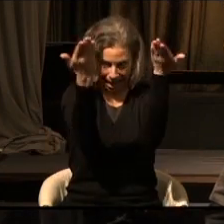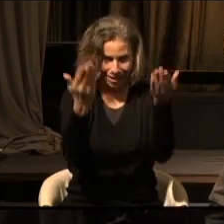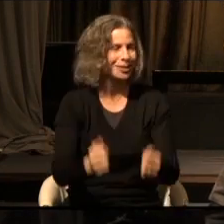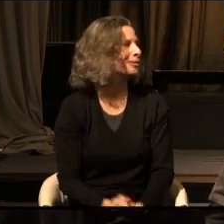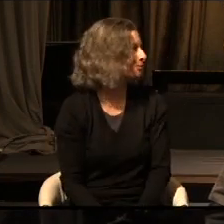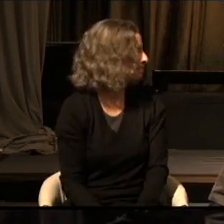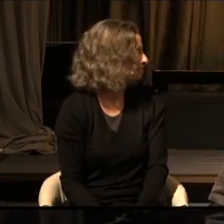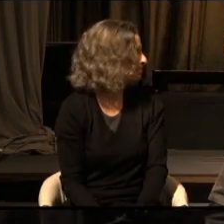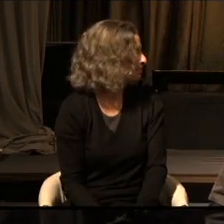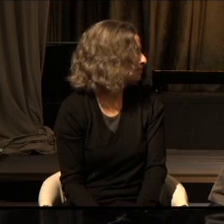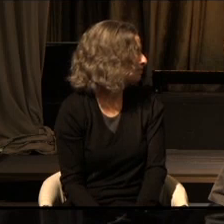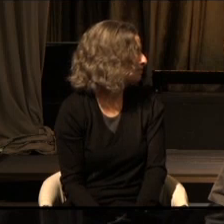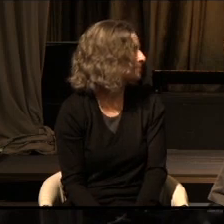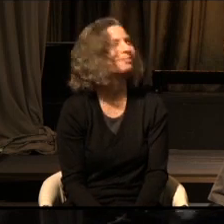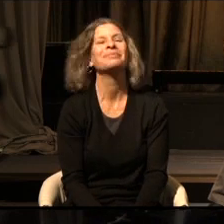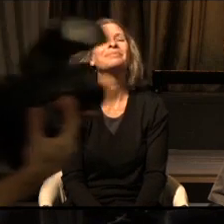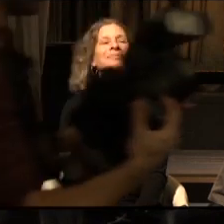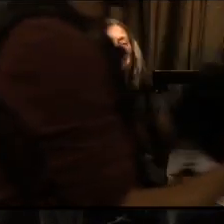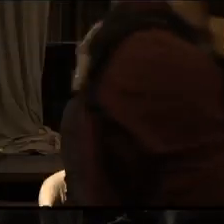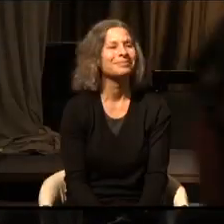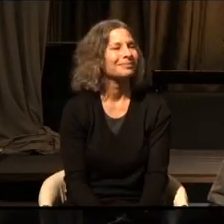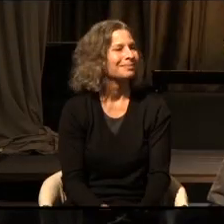please.